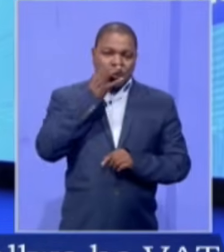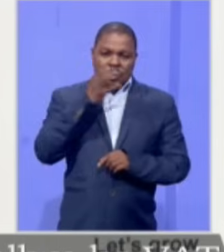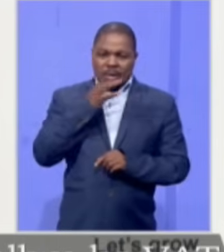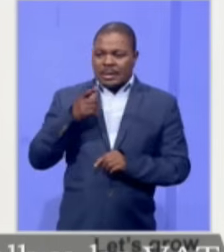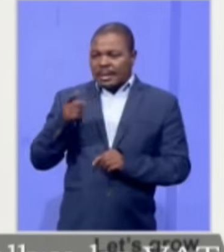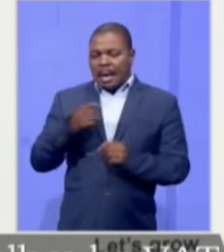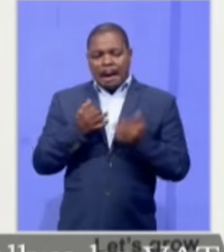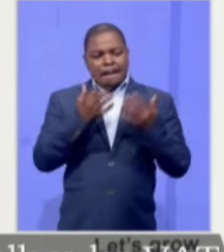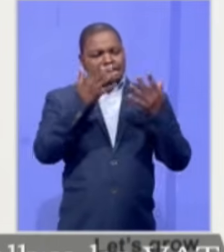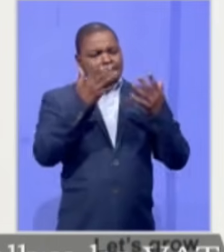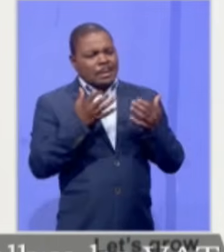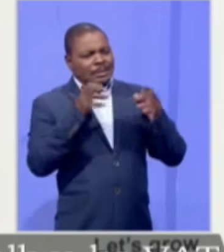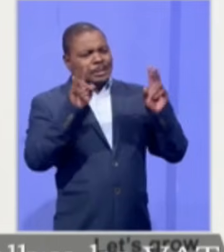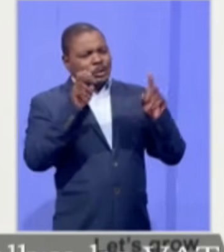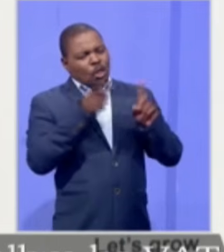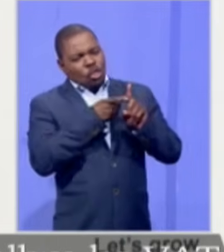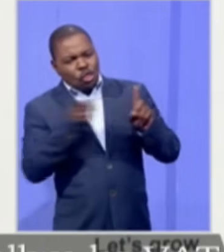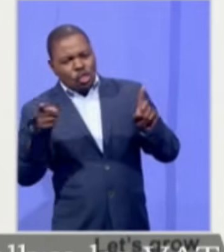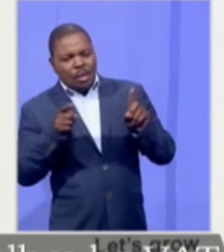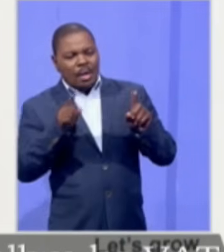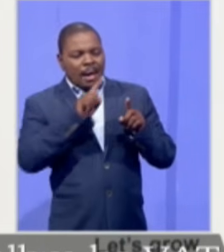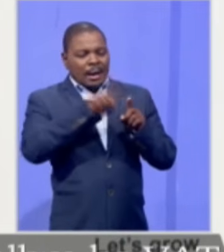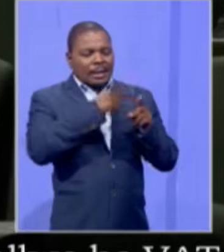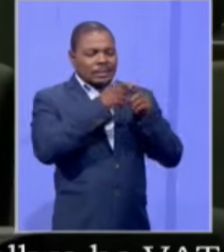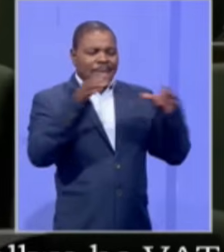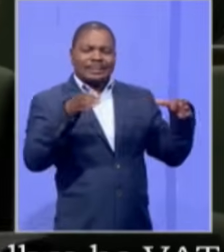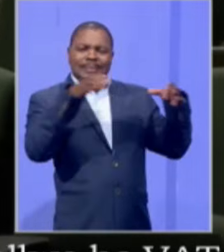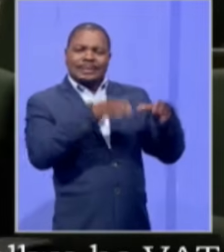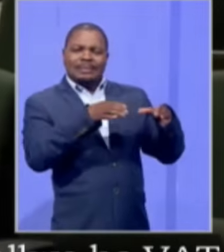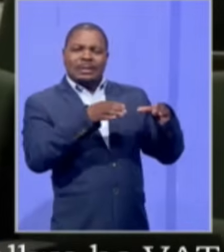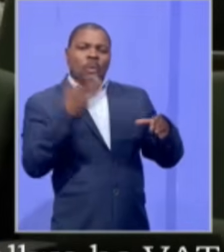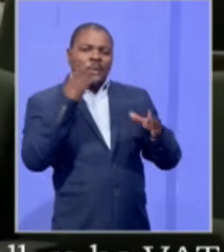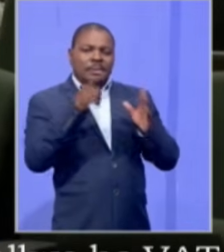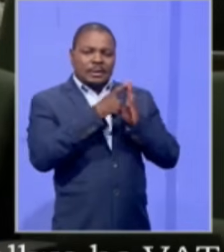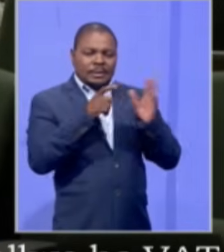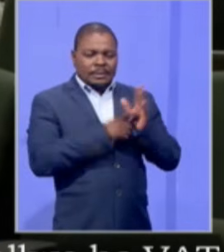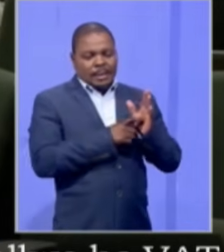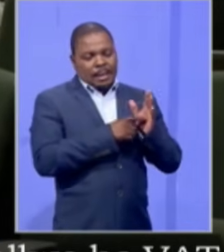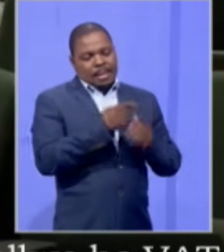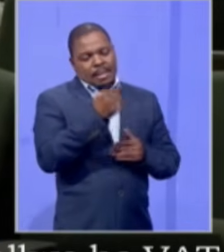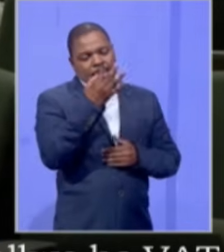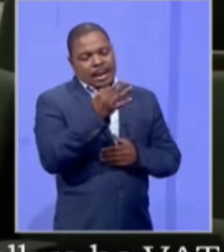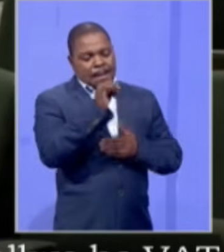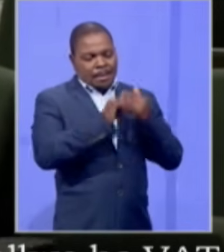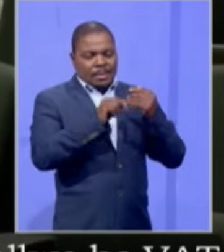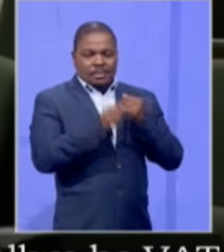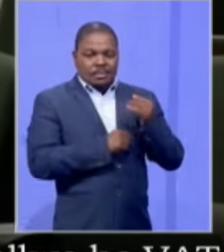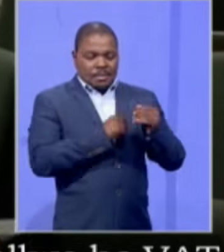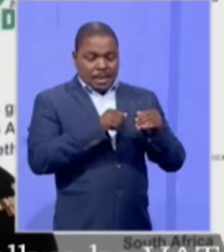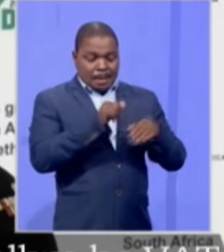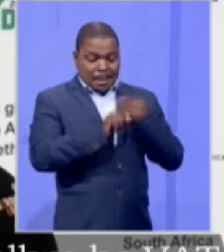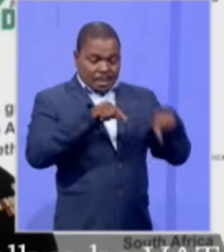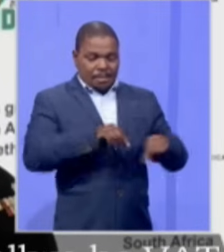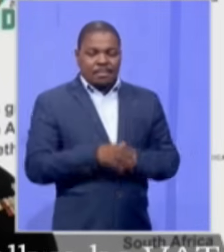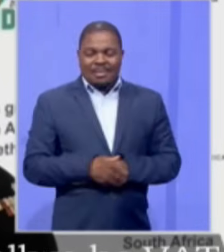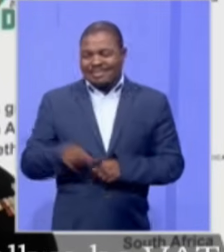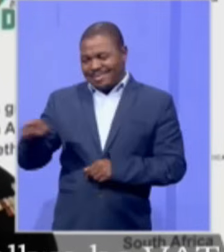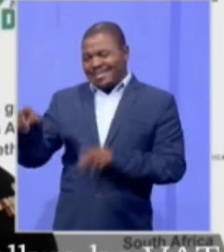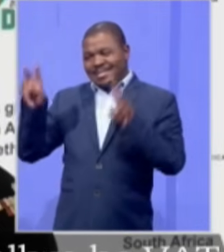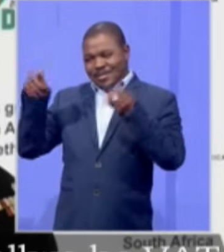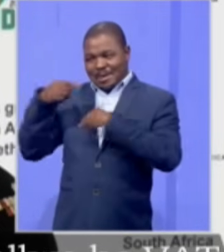ditekanyetso kopanong e ikgethang ya kabinete e neng e tshwerwe ka la 3 kgweding ena. It's about politics. It's about the